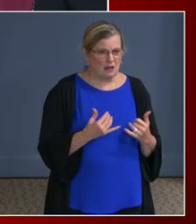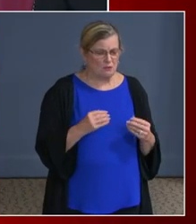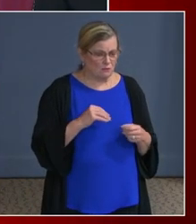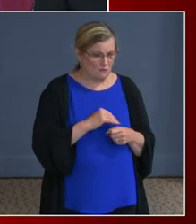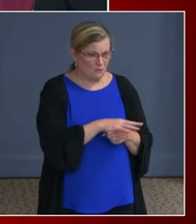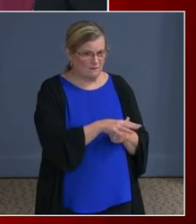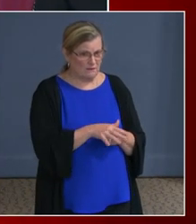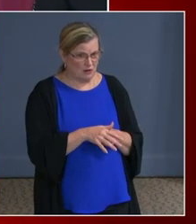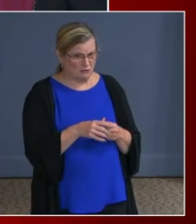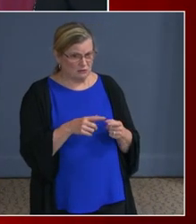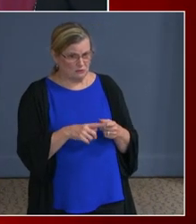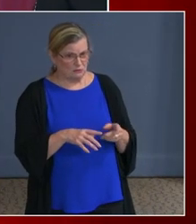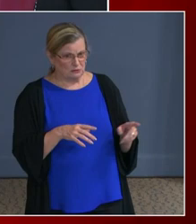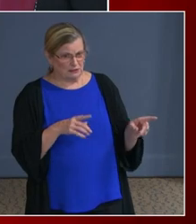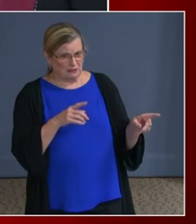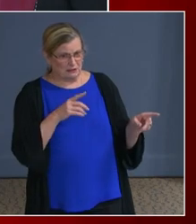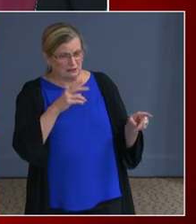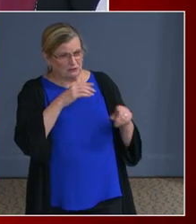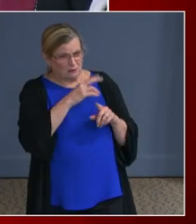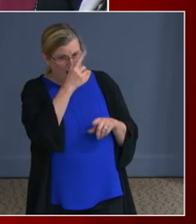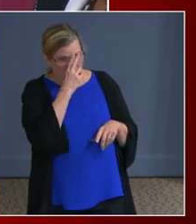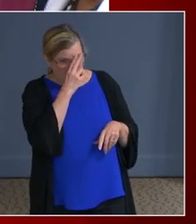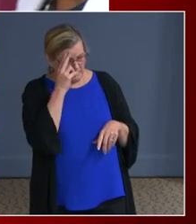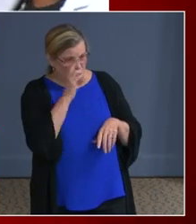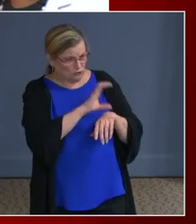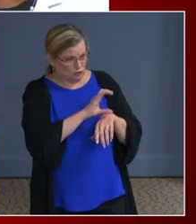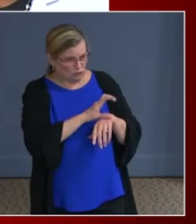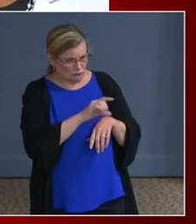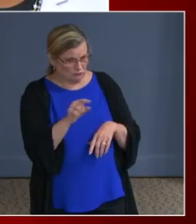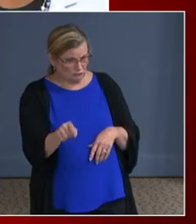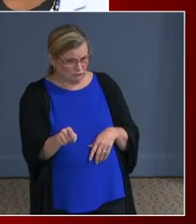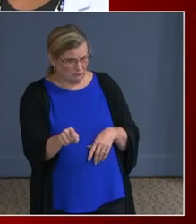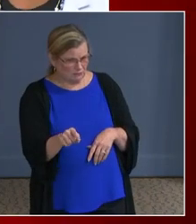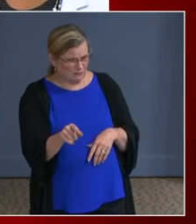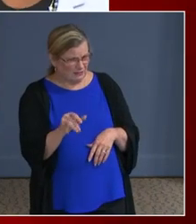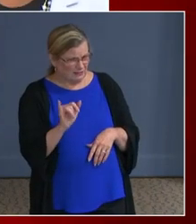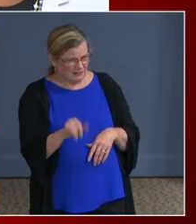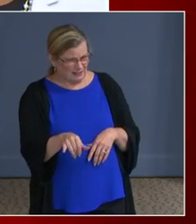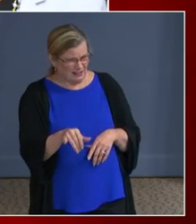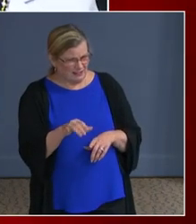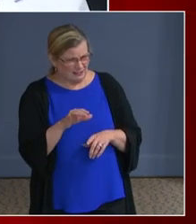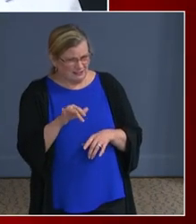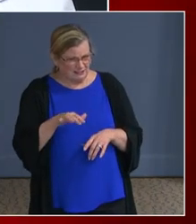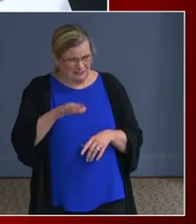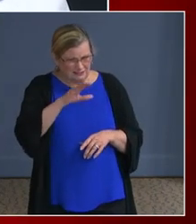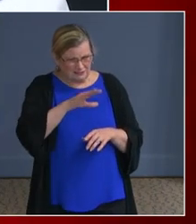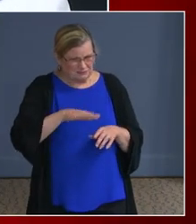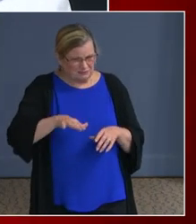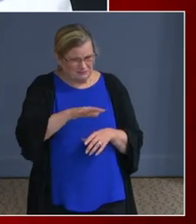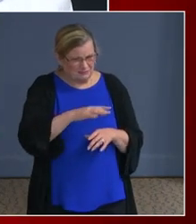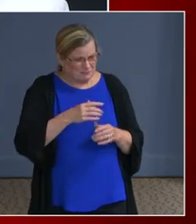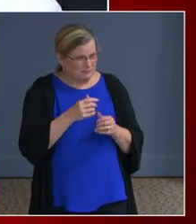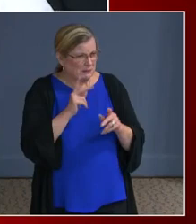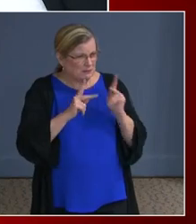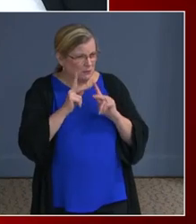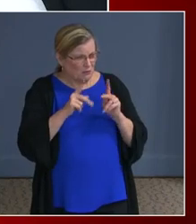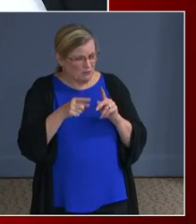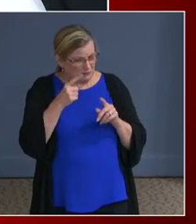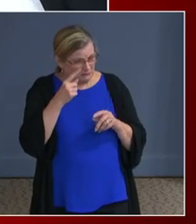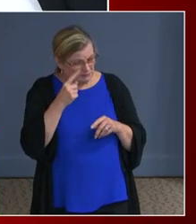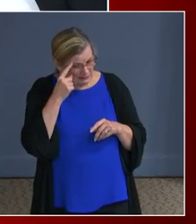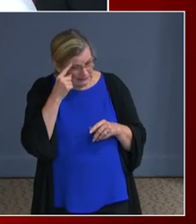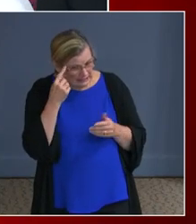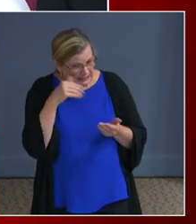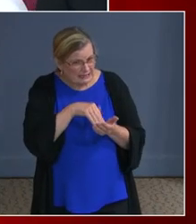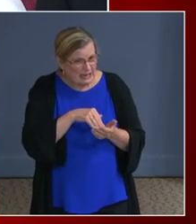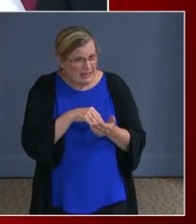Cyprian Catholic Church? And has that case made you rethink social distancing rules for places of worship? Do you have